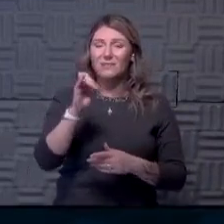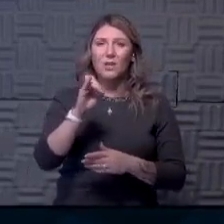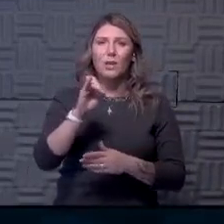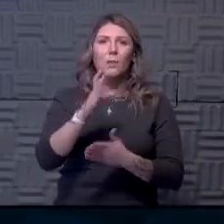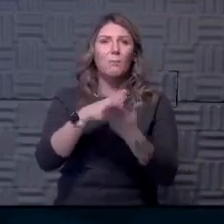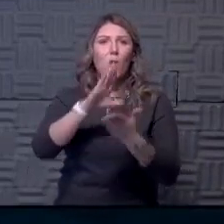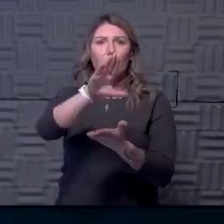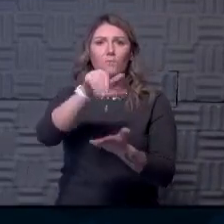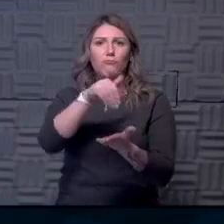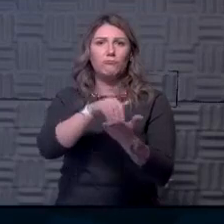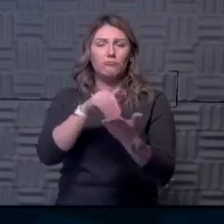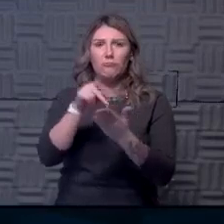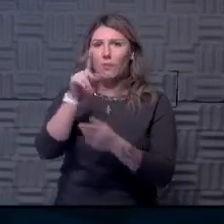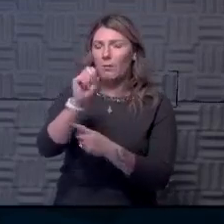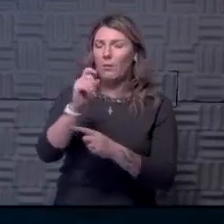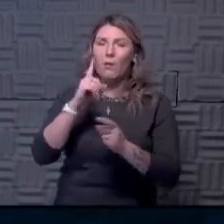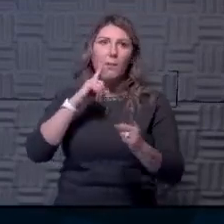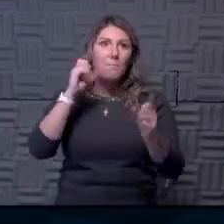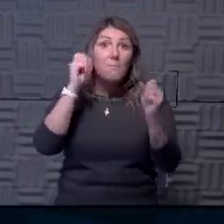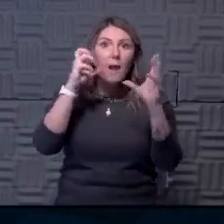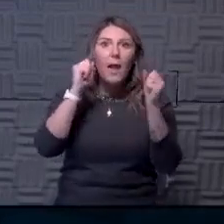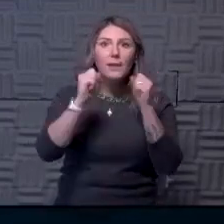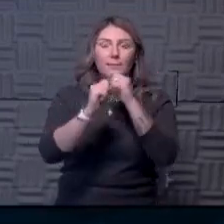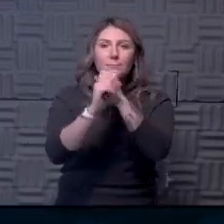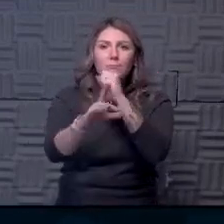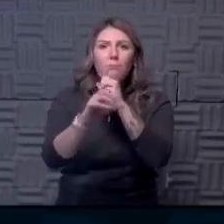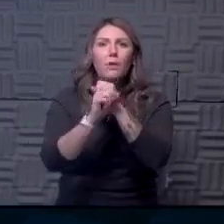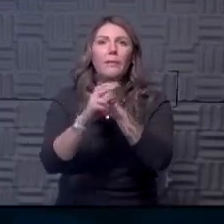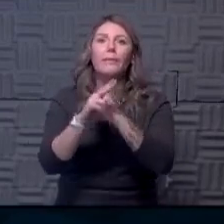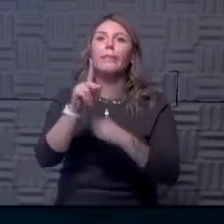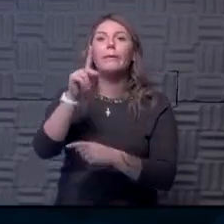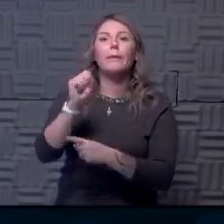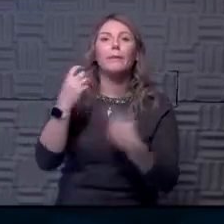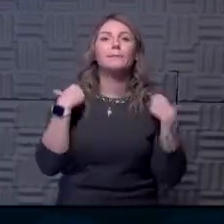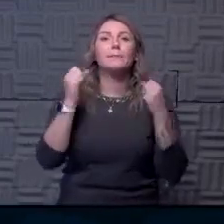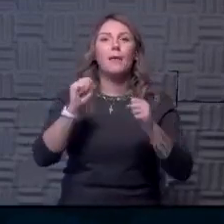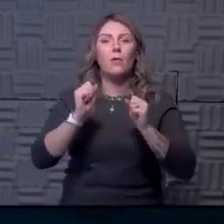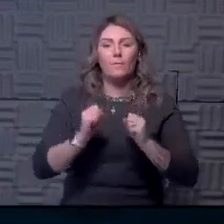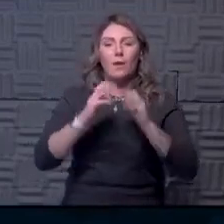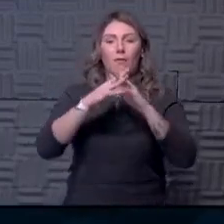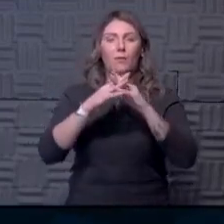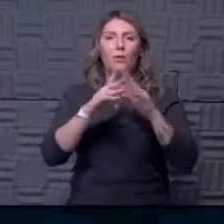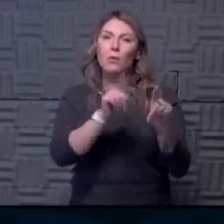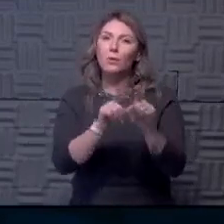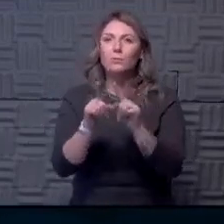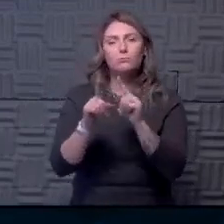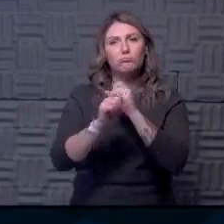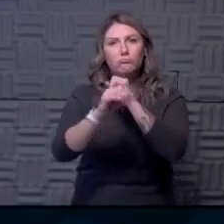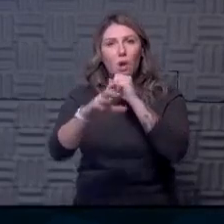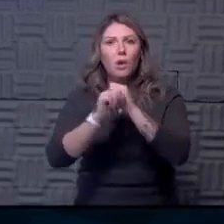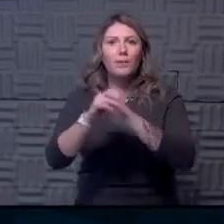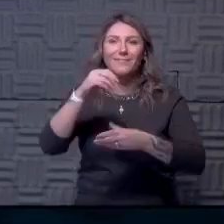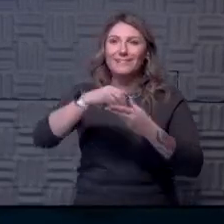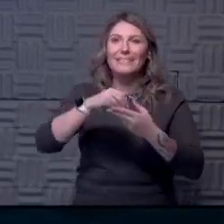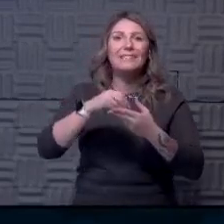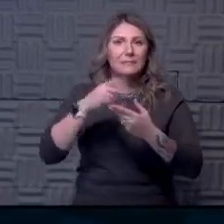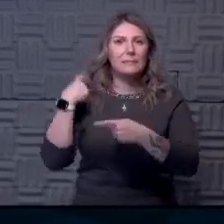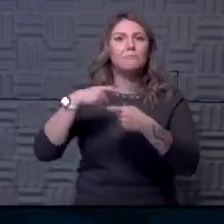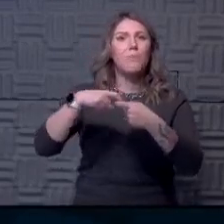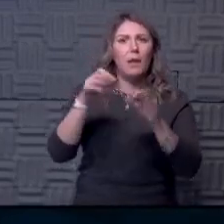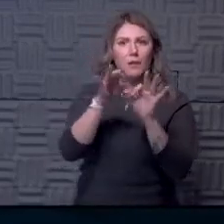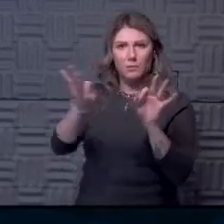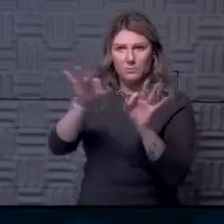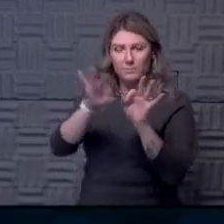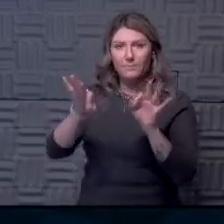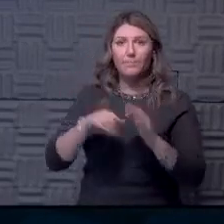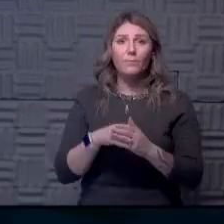doing amazing marketing. Kansas Health Foundation as well. They're doing amazing marketing in Spanish. We're hoping